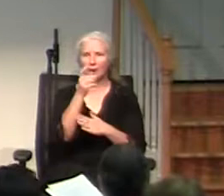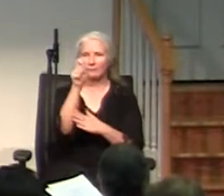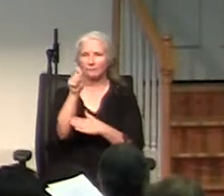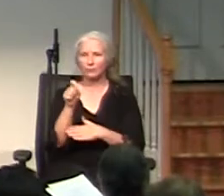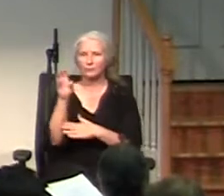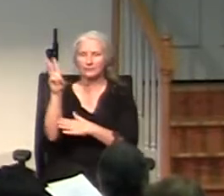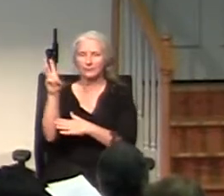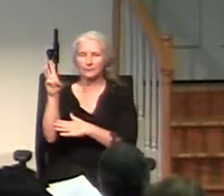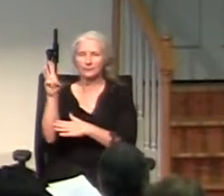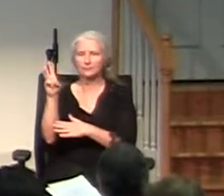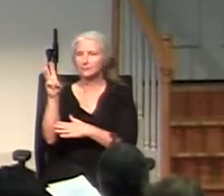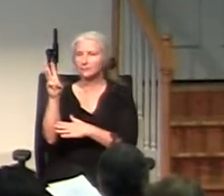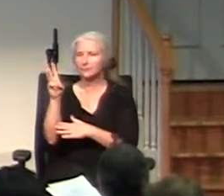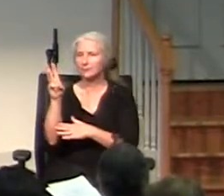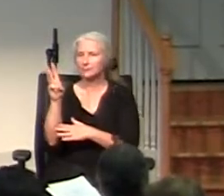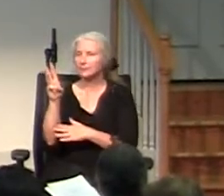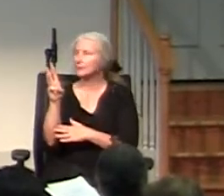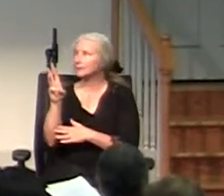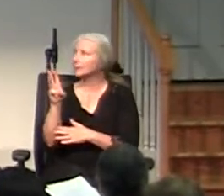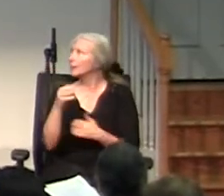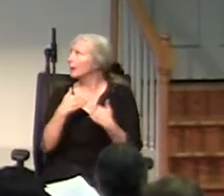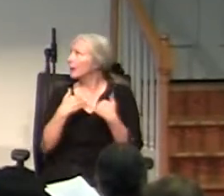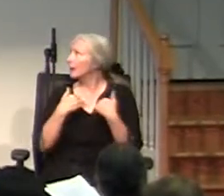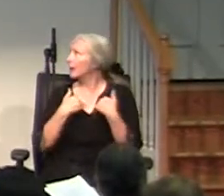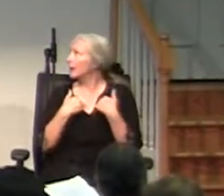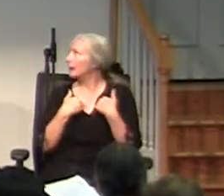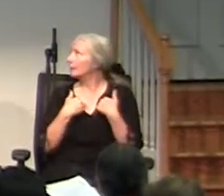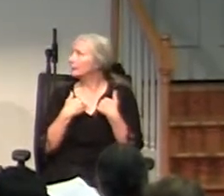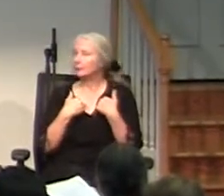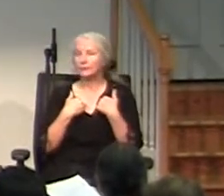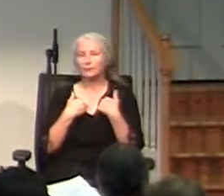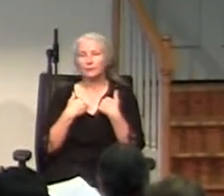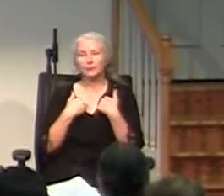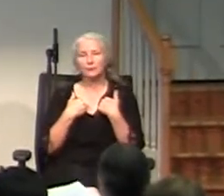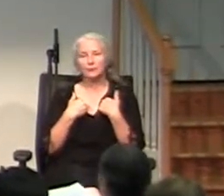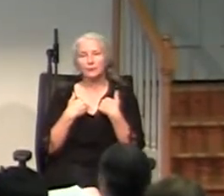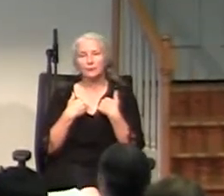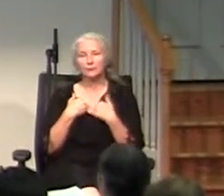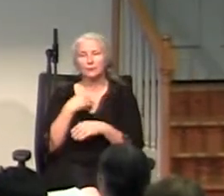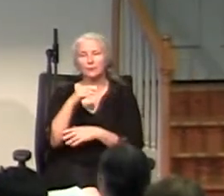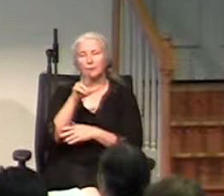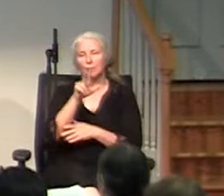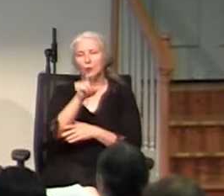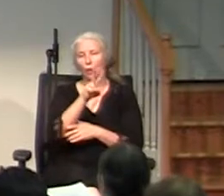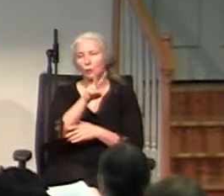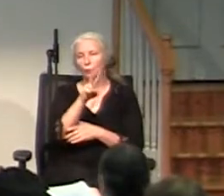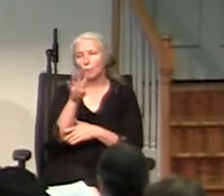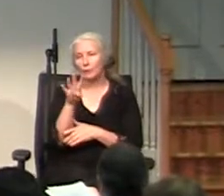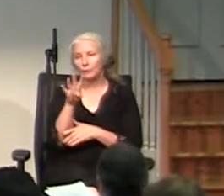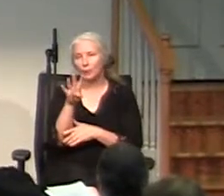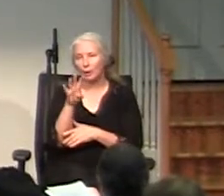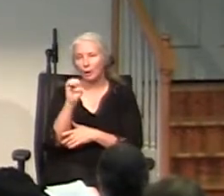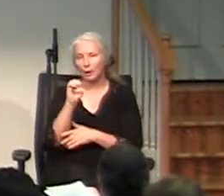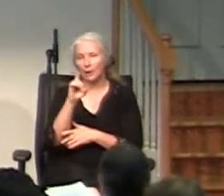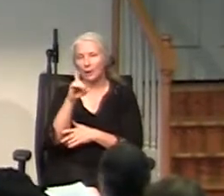What we have the 24 elders and the